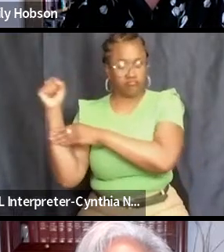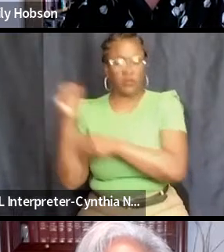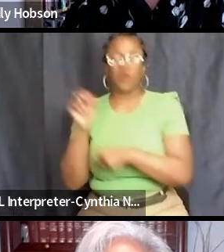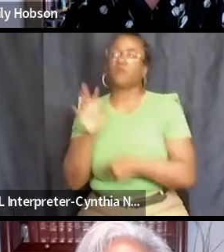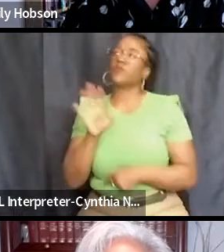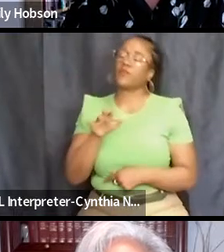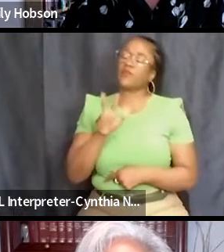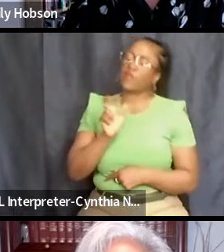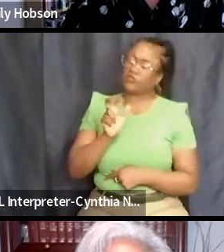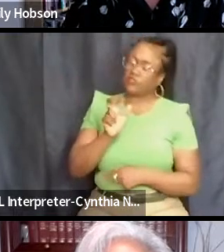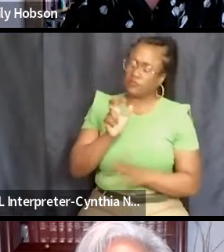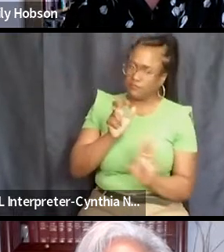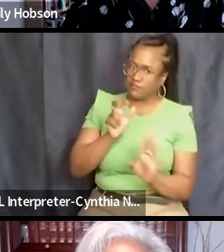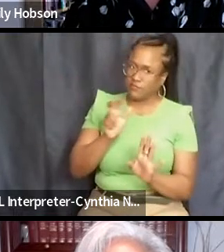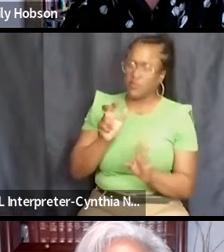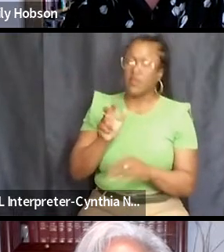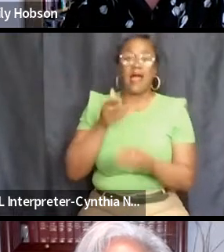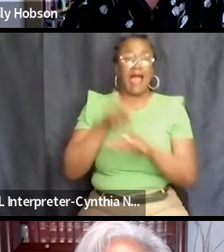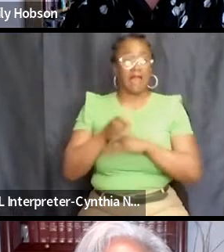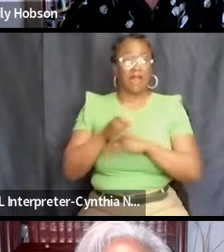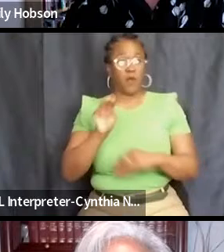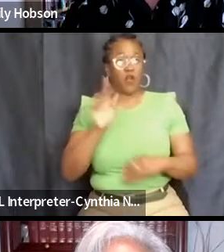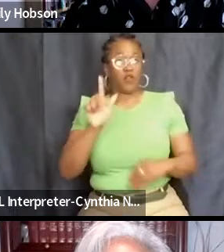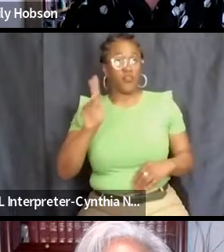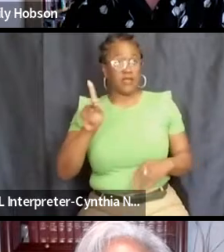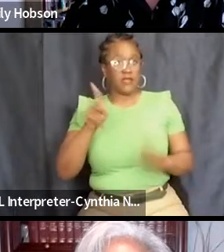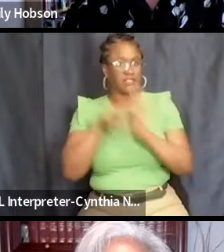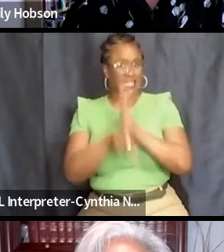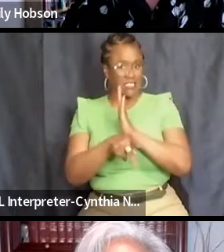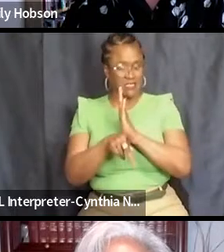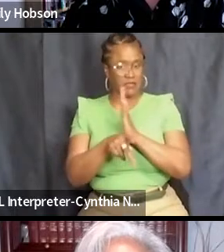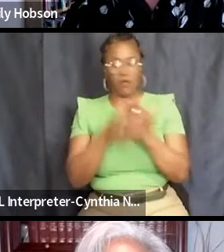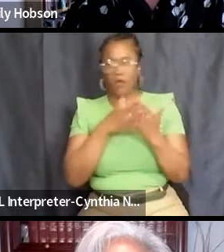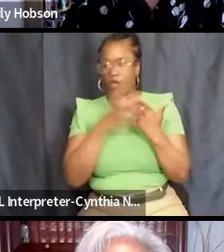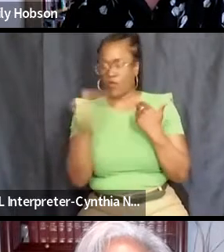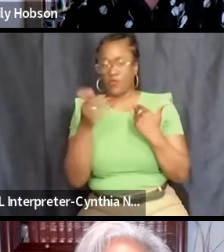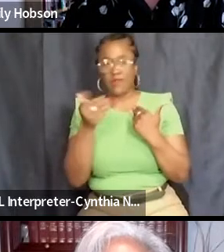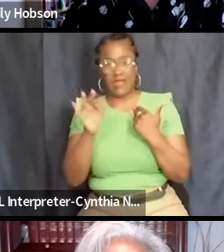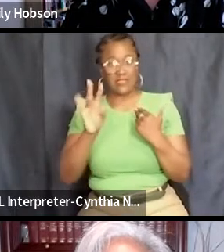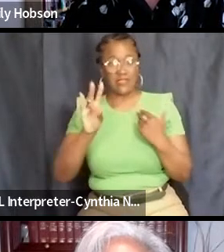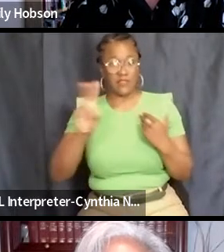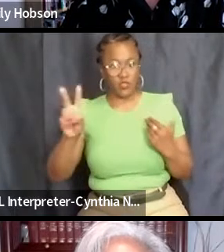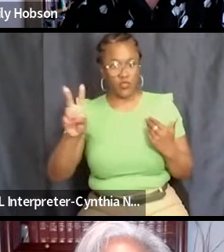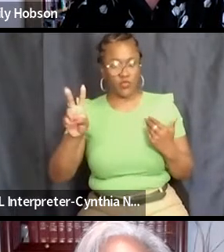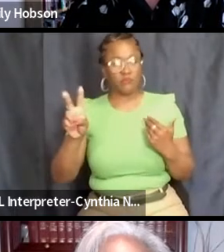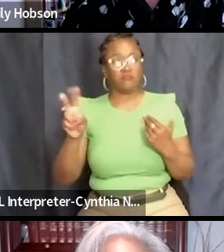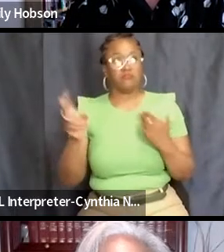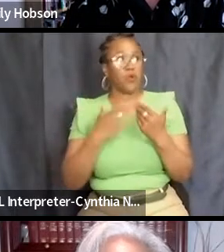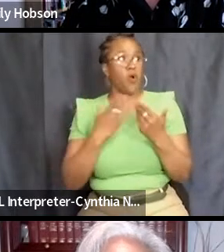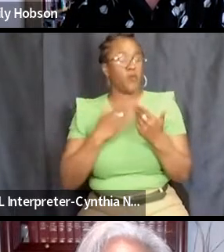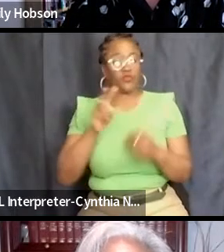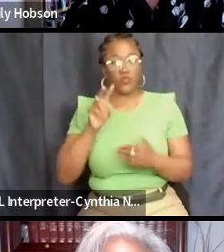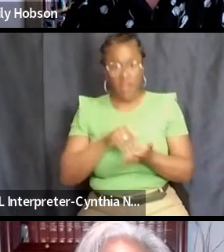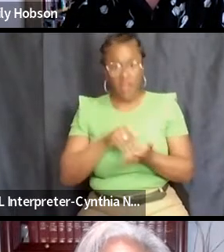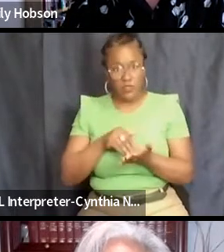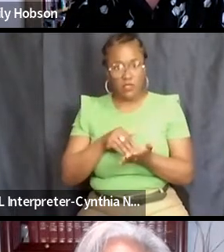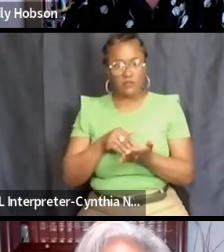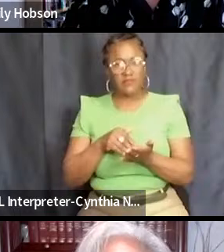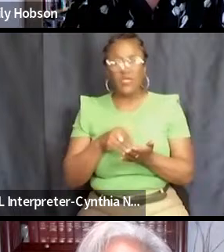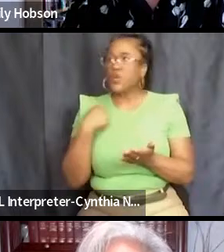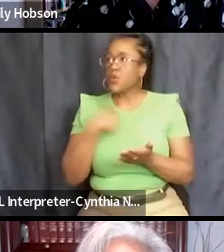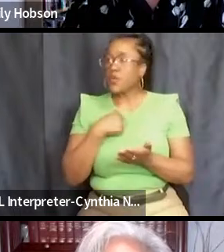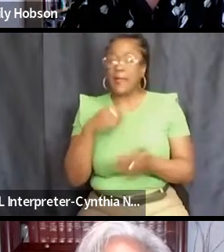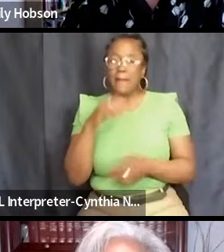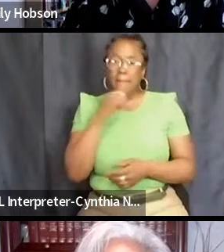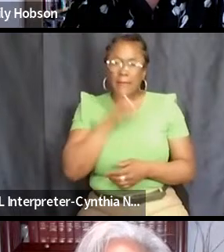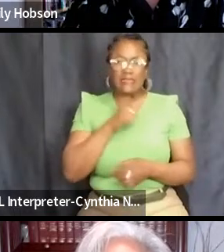300 or so rebellions. After Martin Luther King Jr.'s assassination through 1972, there are nearly 2,000. We had actually missed the